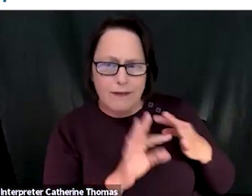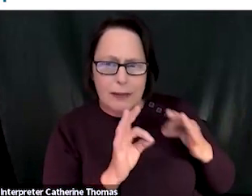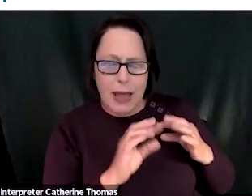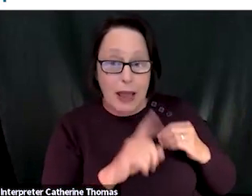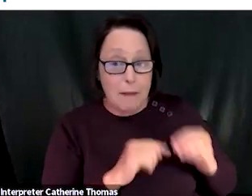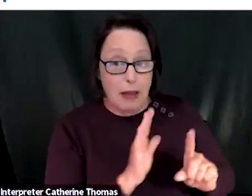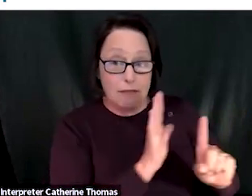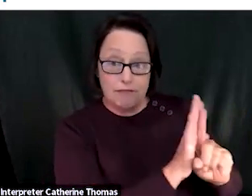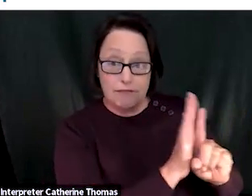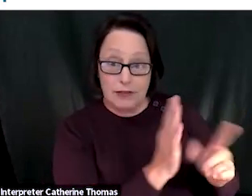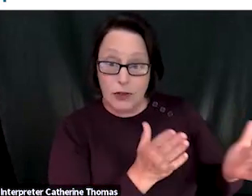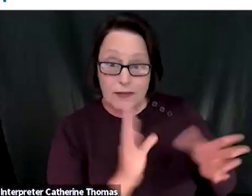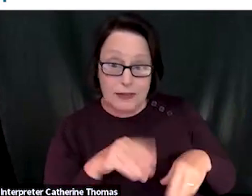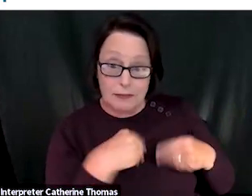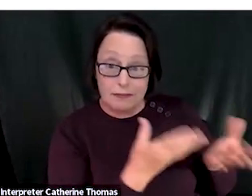that they received.